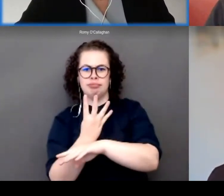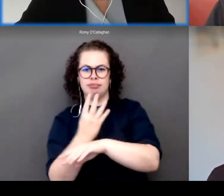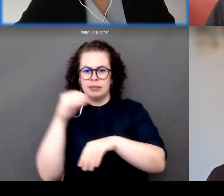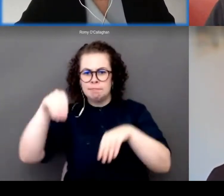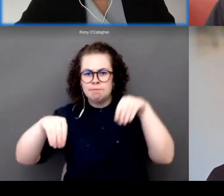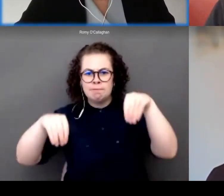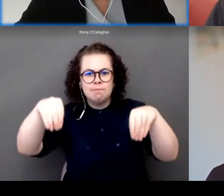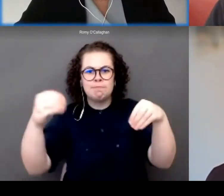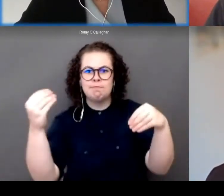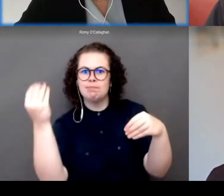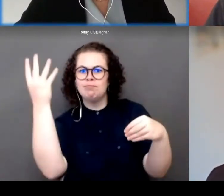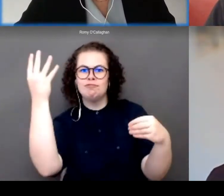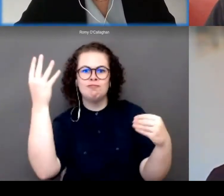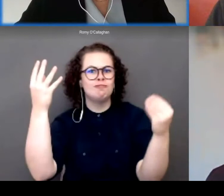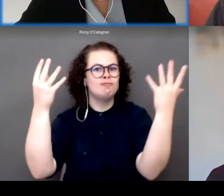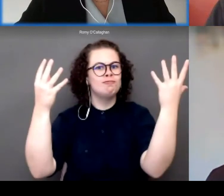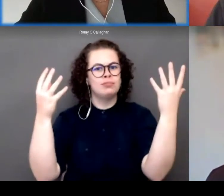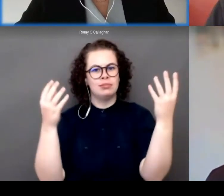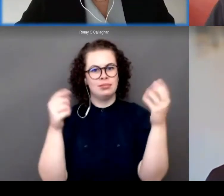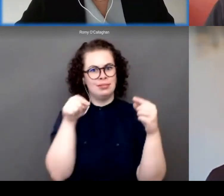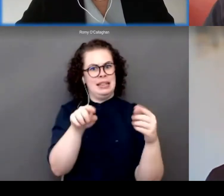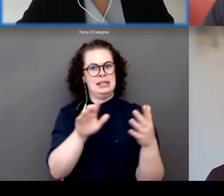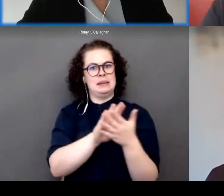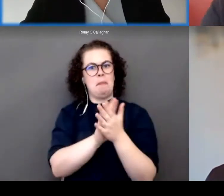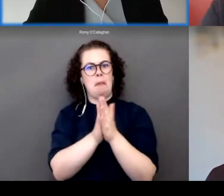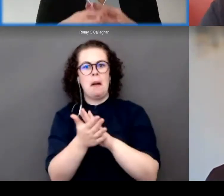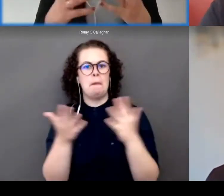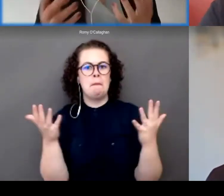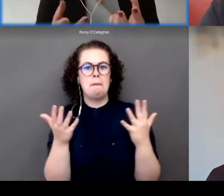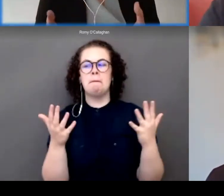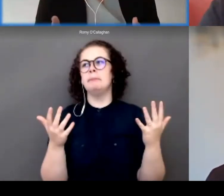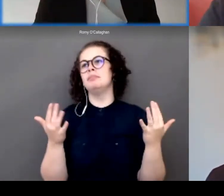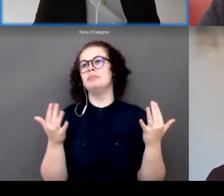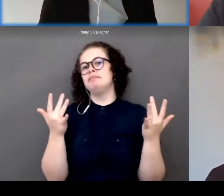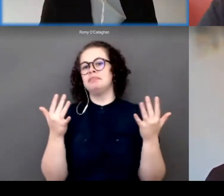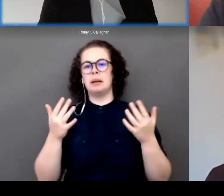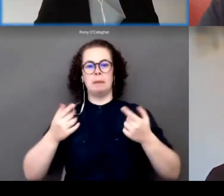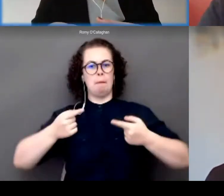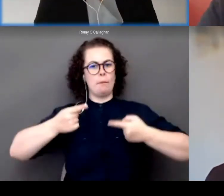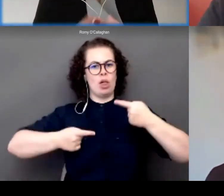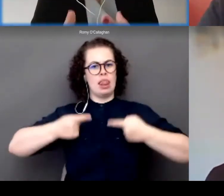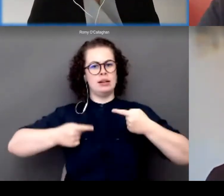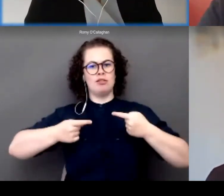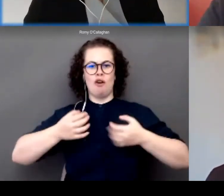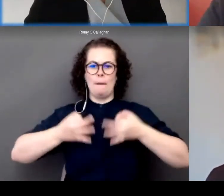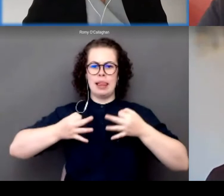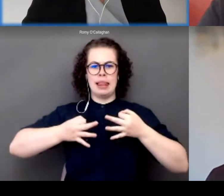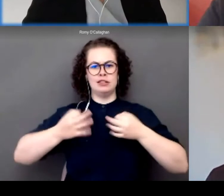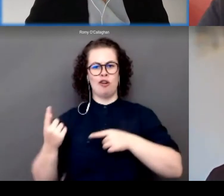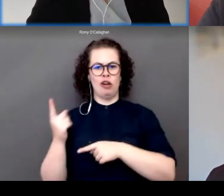a public space for hosting a sort of political performance dedicated